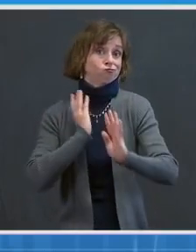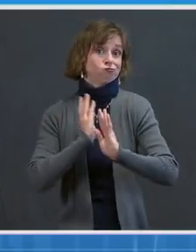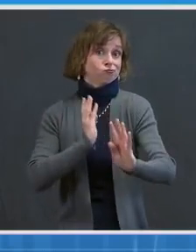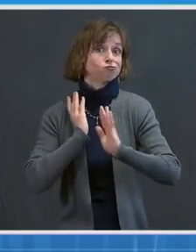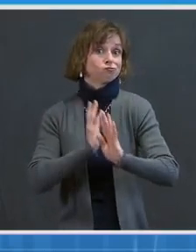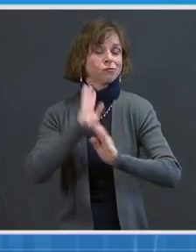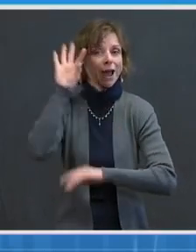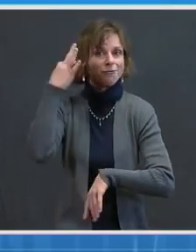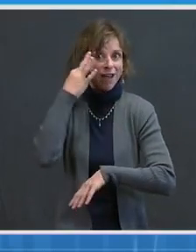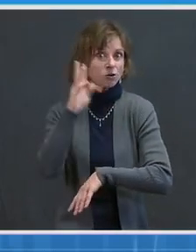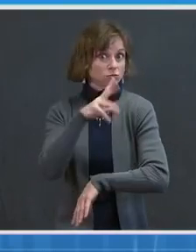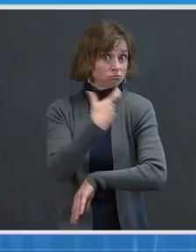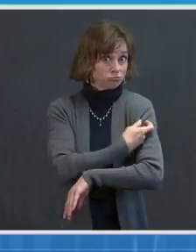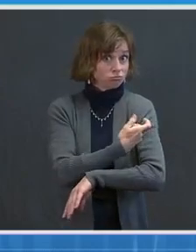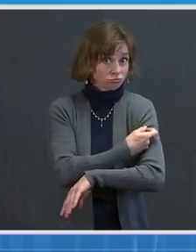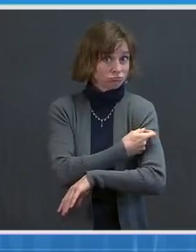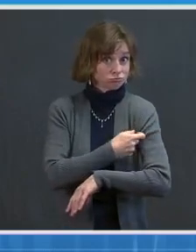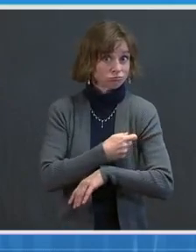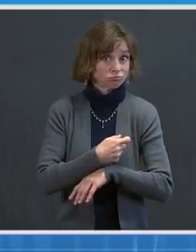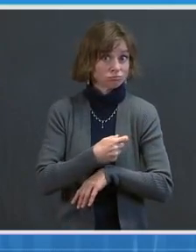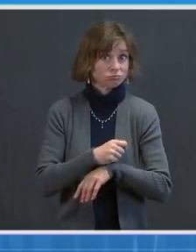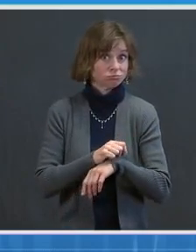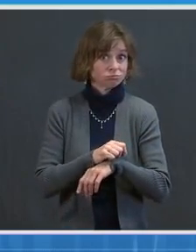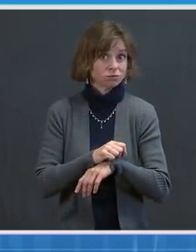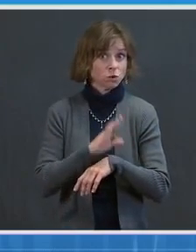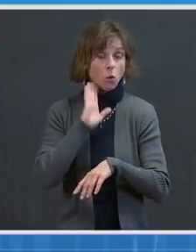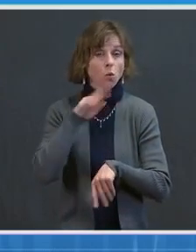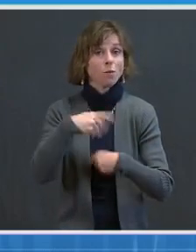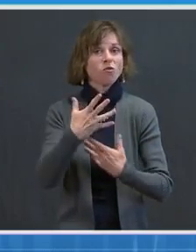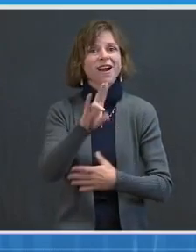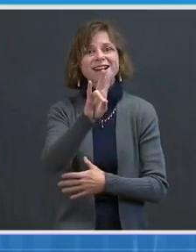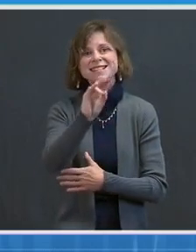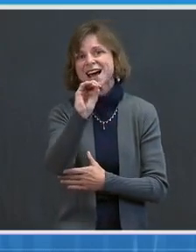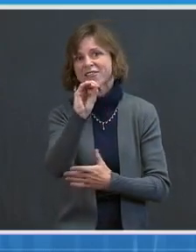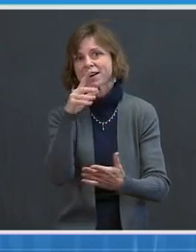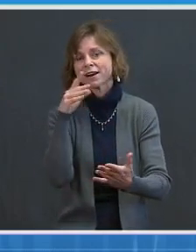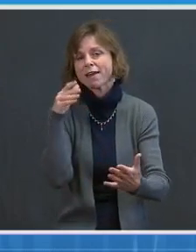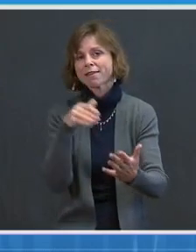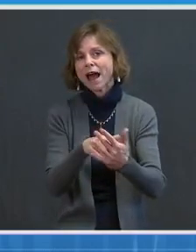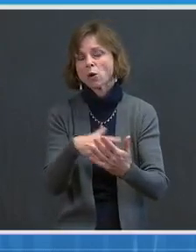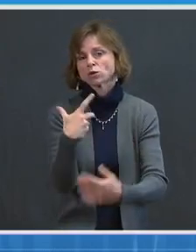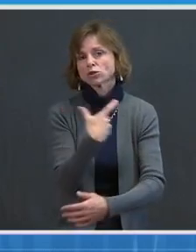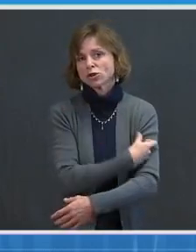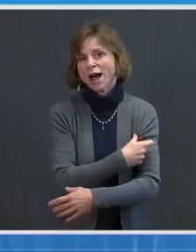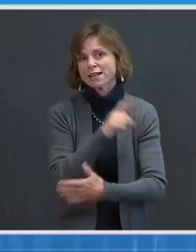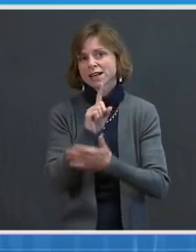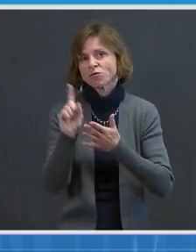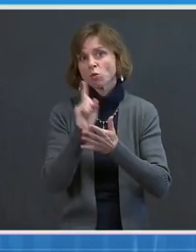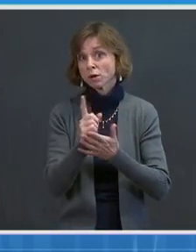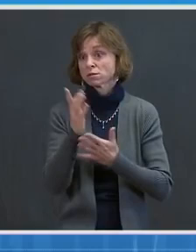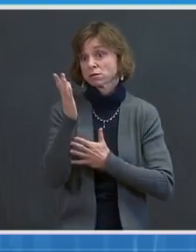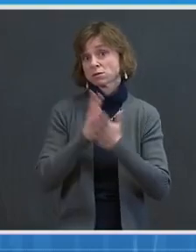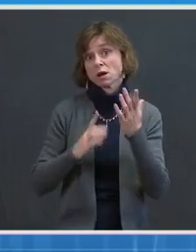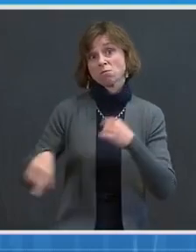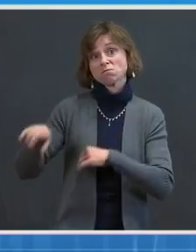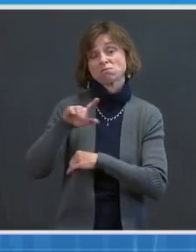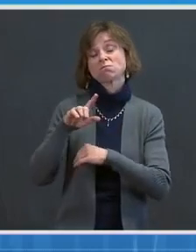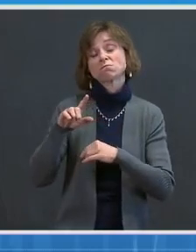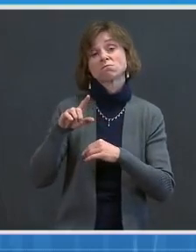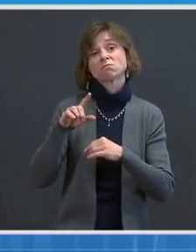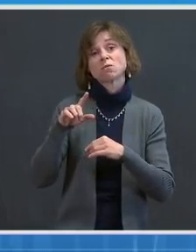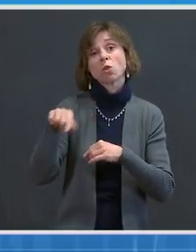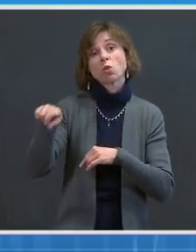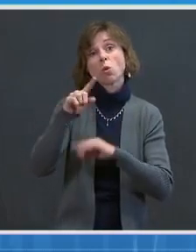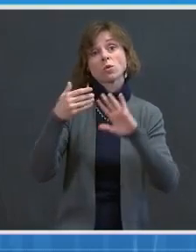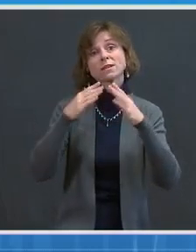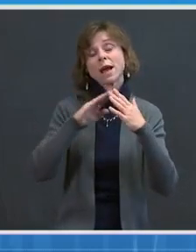be able to deliver 70,000 shots a week in some of America's most disadvantaged neighborhoods. 16 sites are